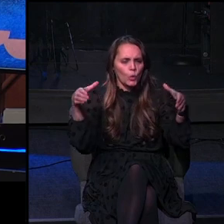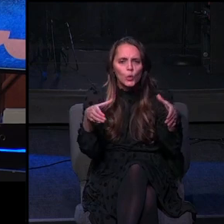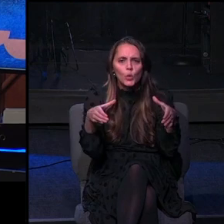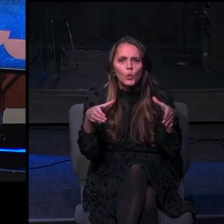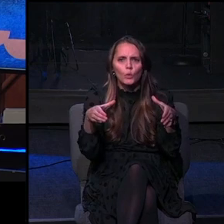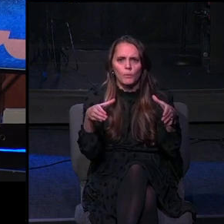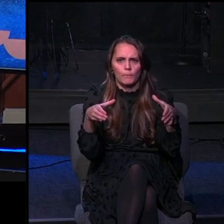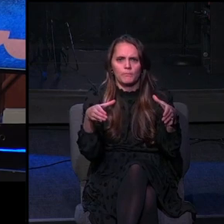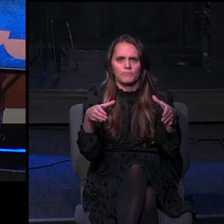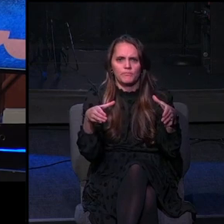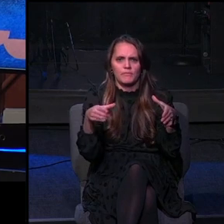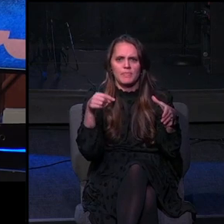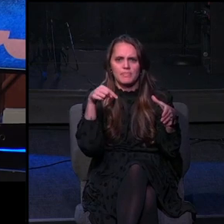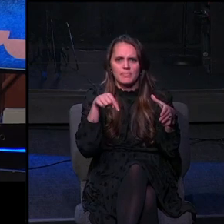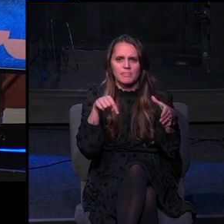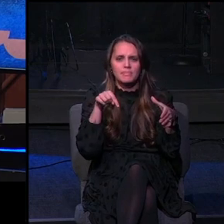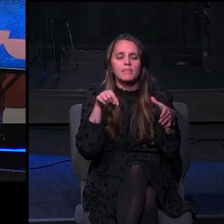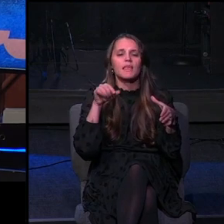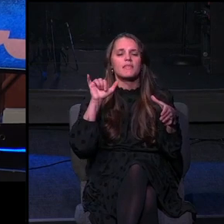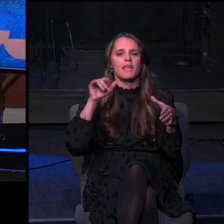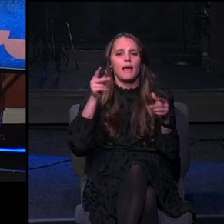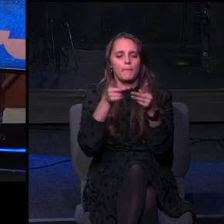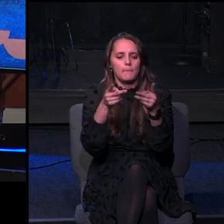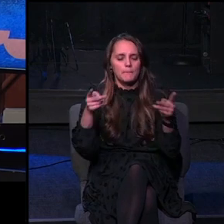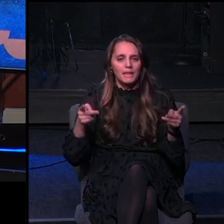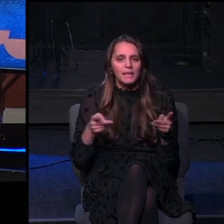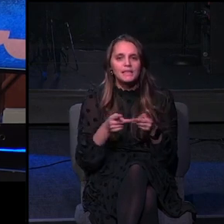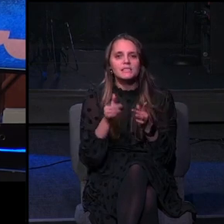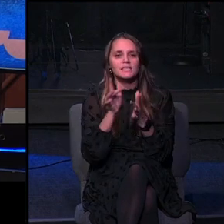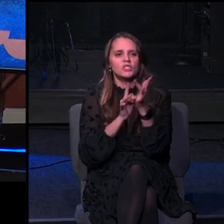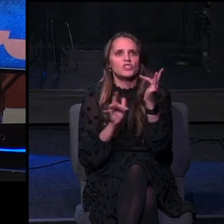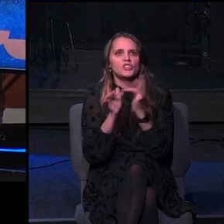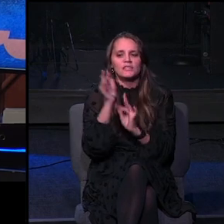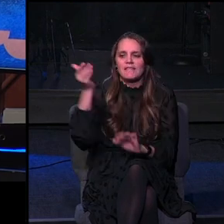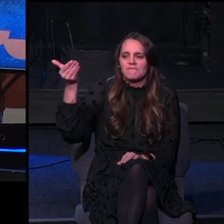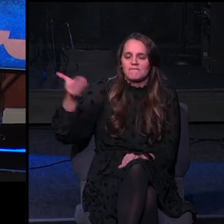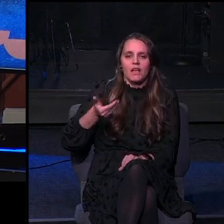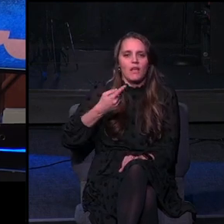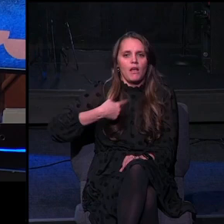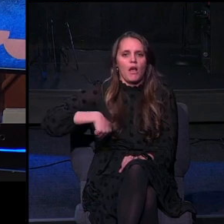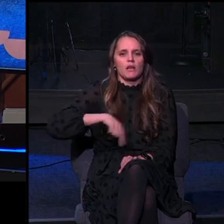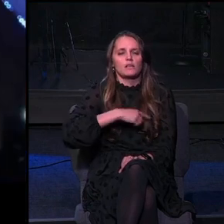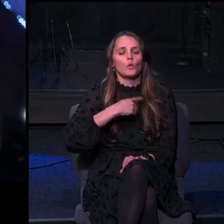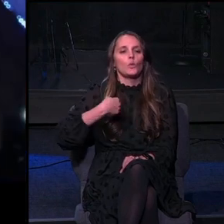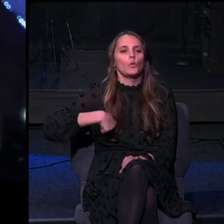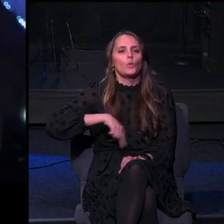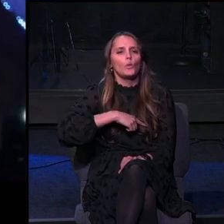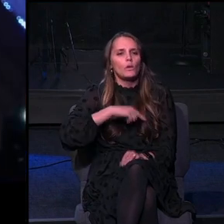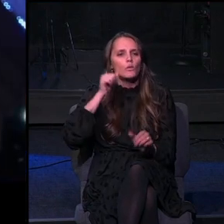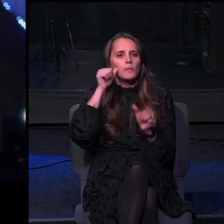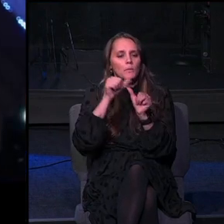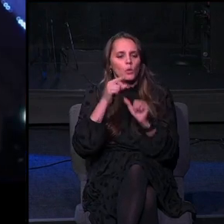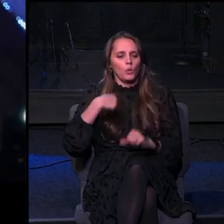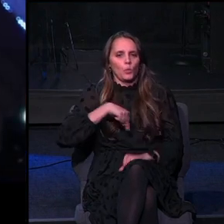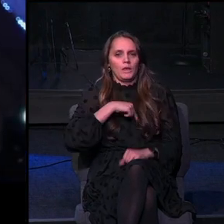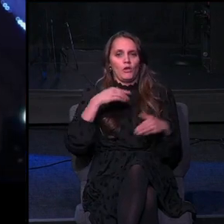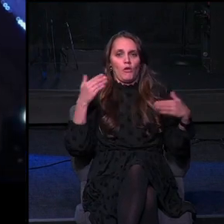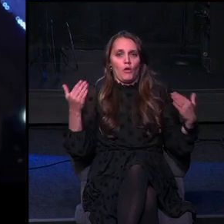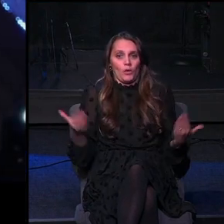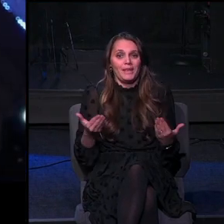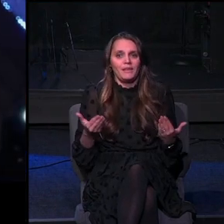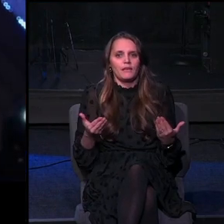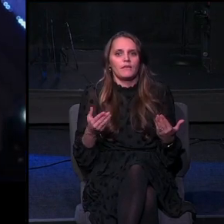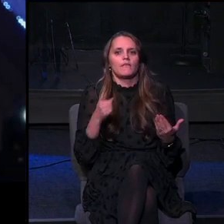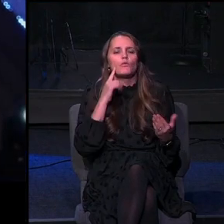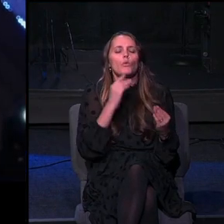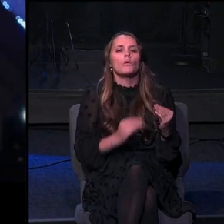ecclesia that he has invited us to be a part of. We remember that we exist for a greater purpose than ourselves, and it is